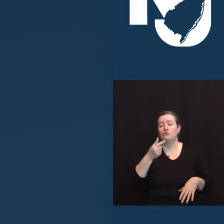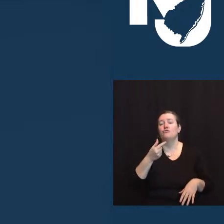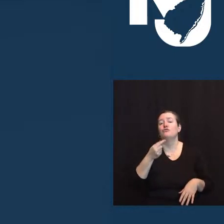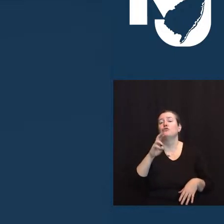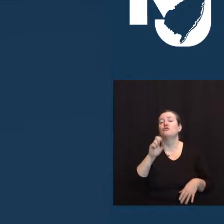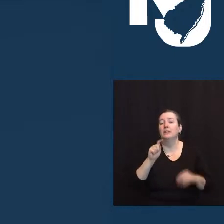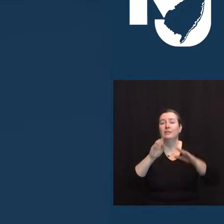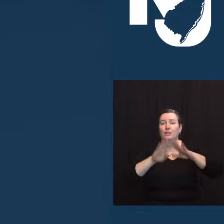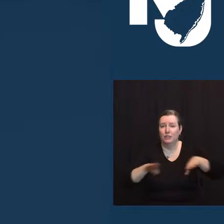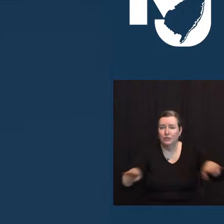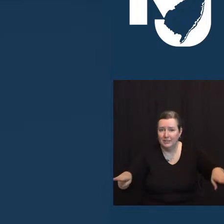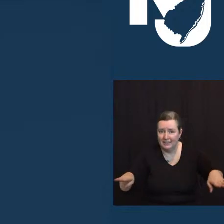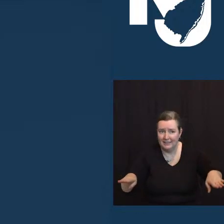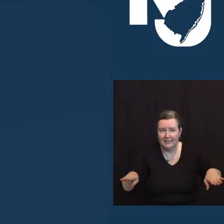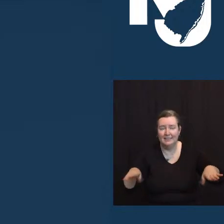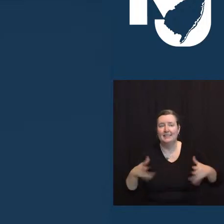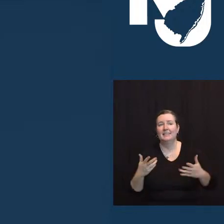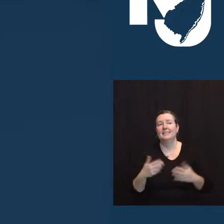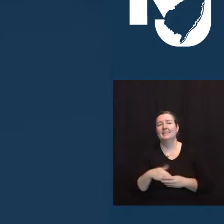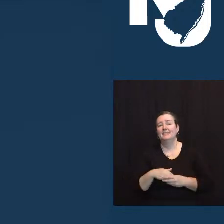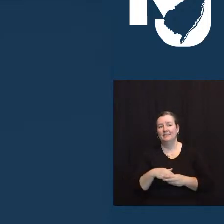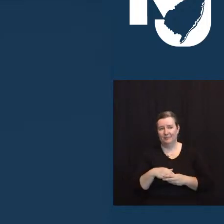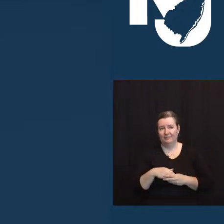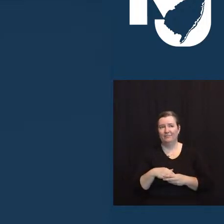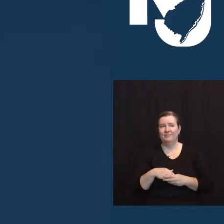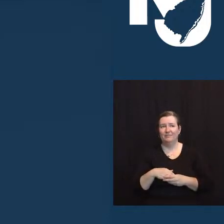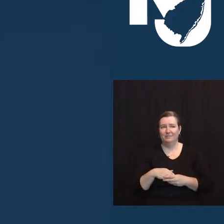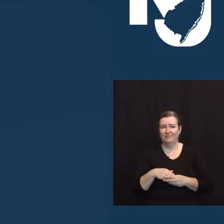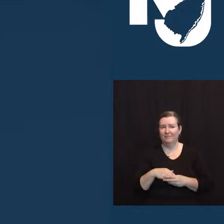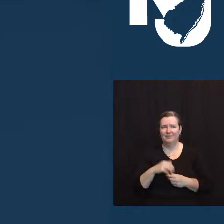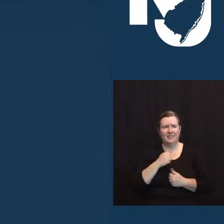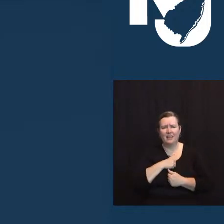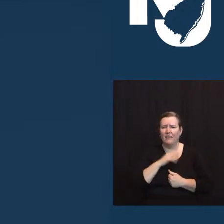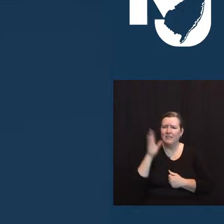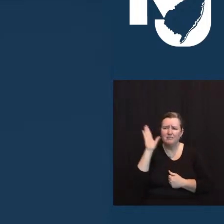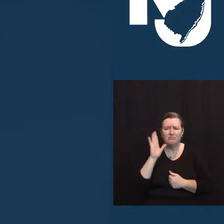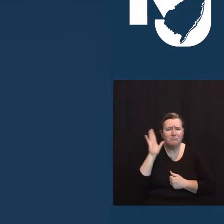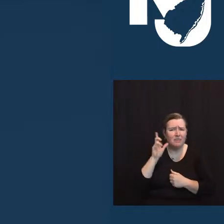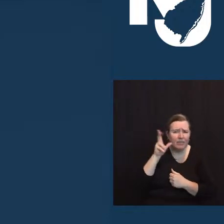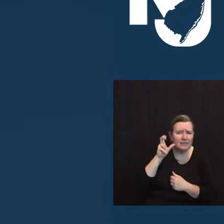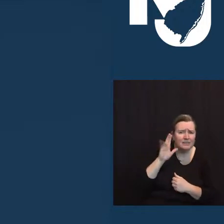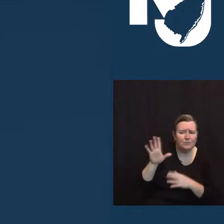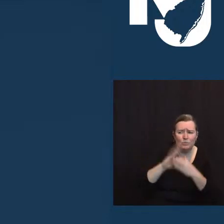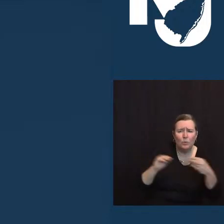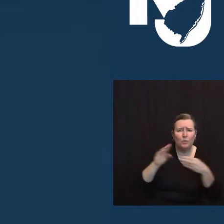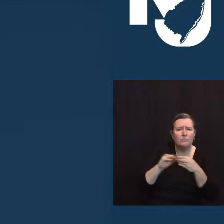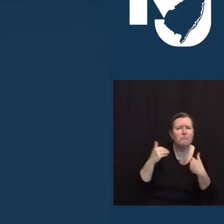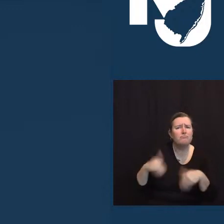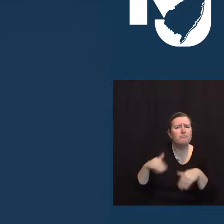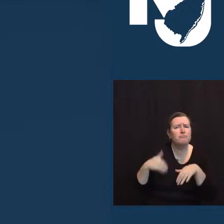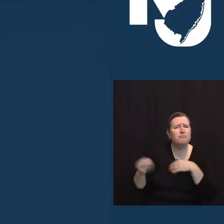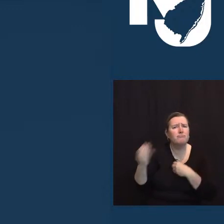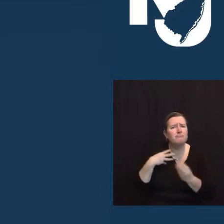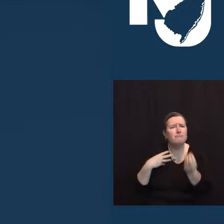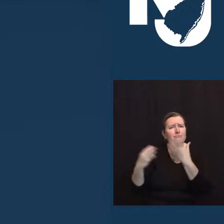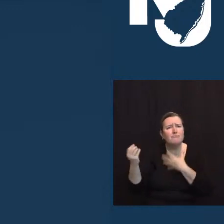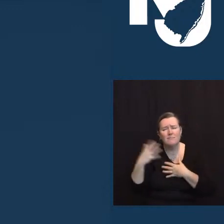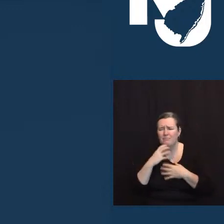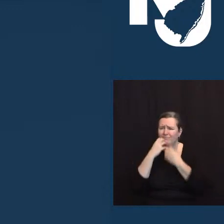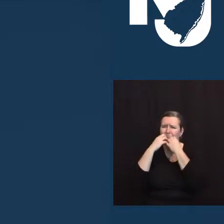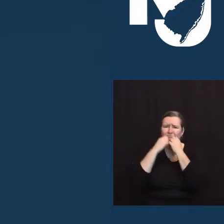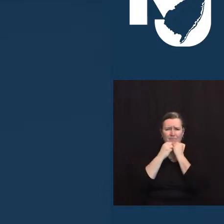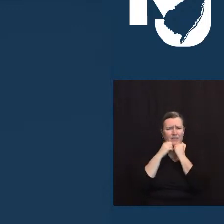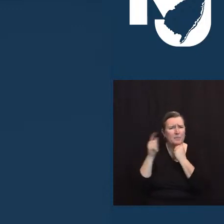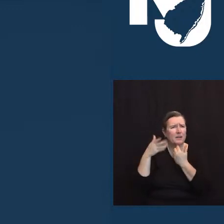and Nicholas. We'd like to hear those stories too, I have to say. Ted was a treasured part of our New Jersey family, and we cannot and must